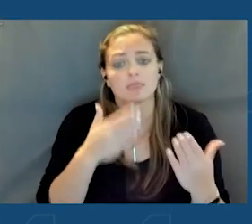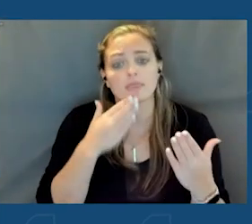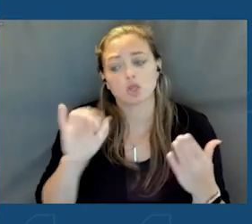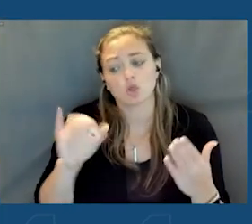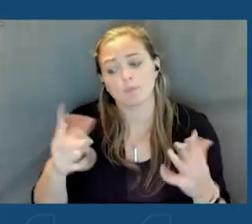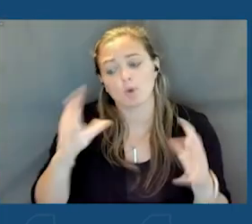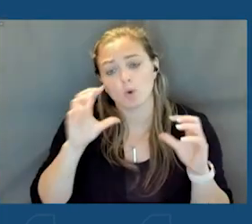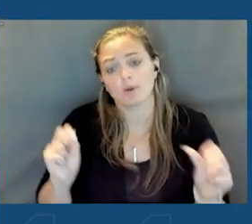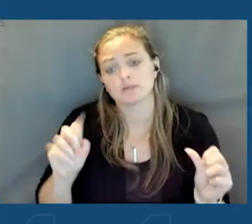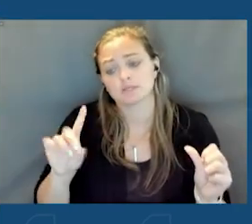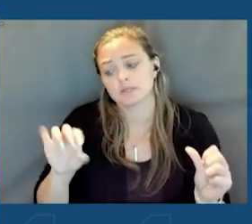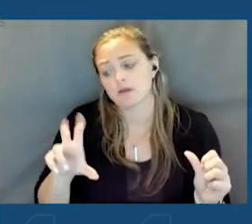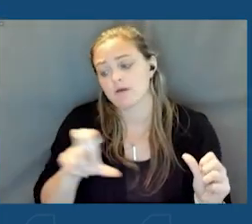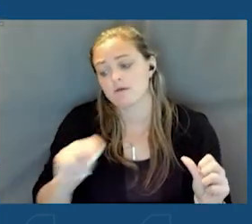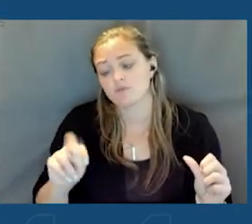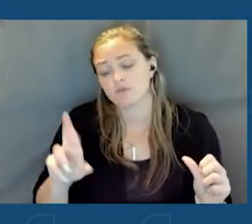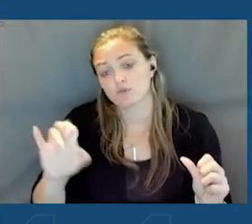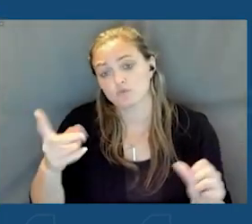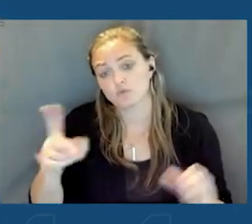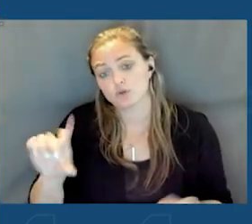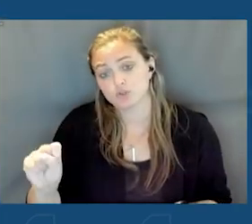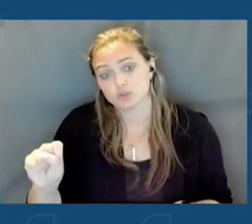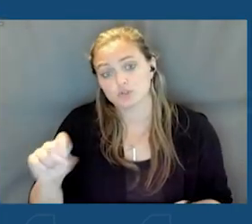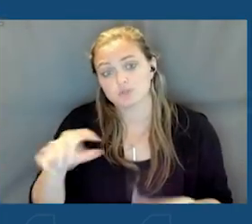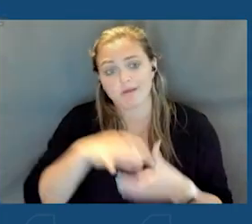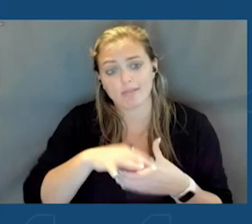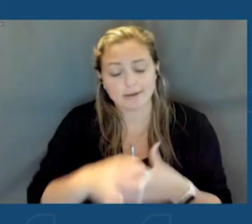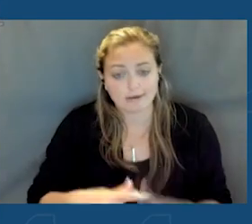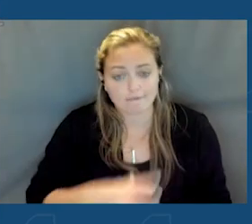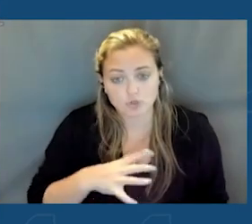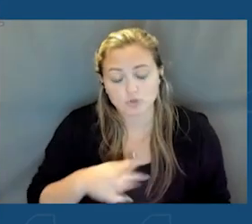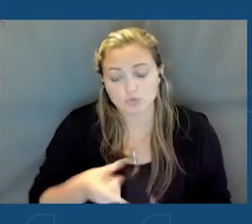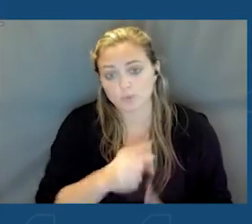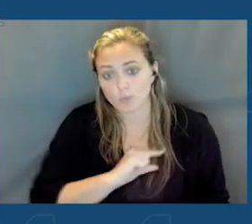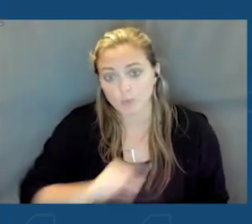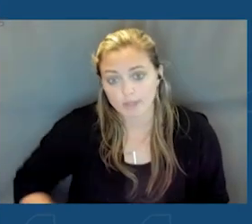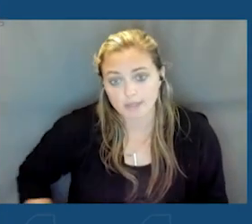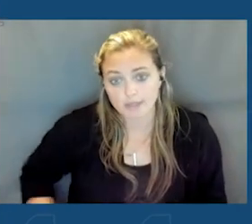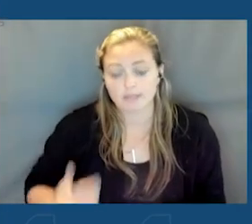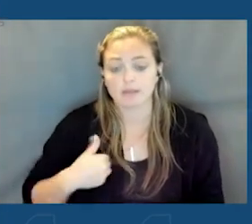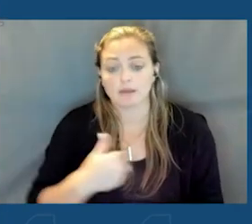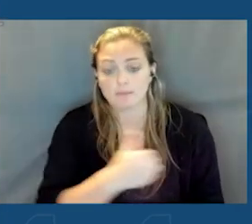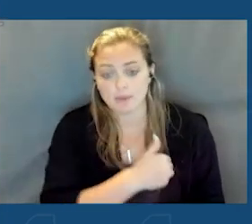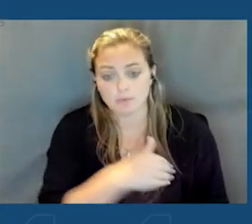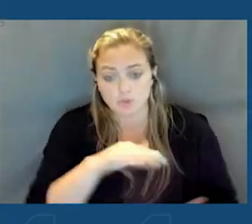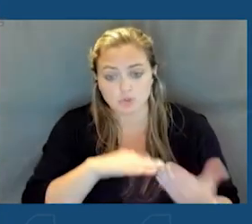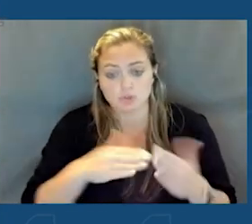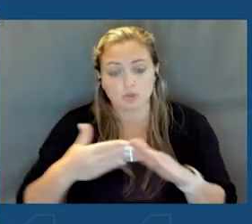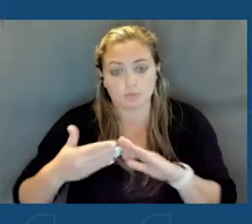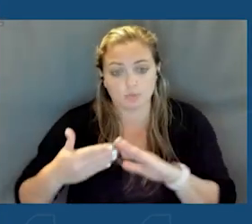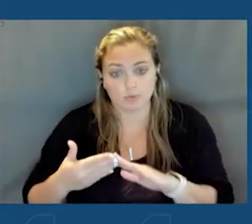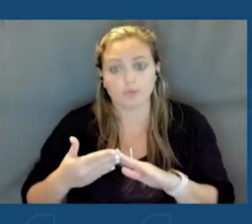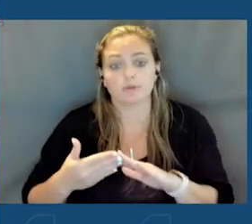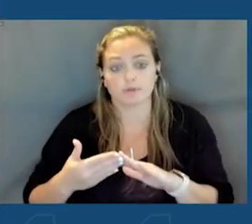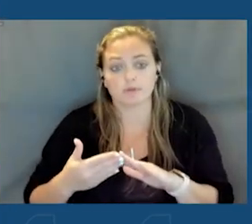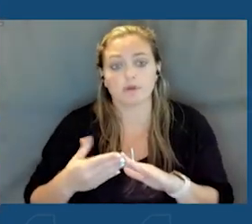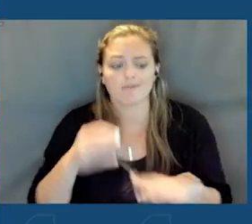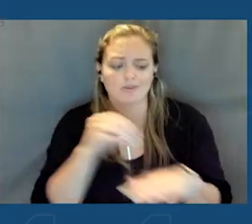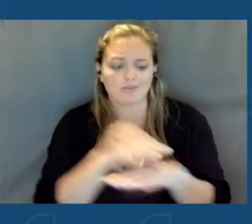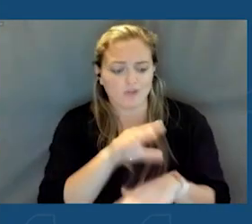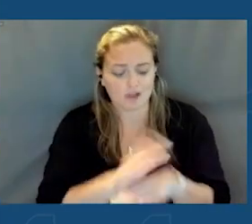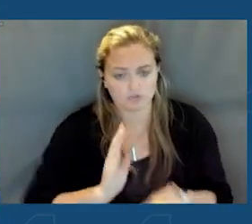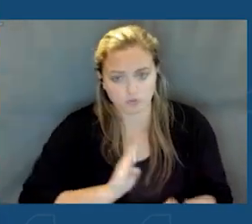Donovan Richards, elected officials from Queens, and members of the Community Advisory Board of the JFK